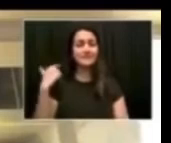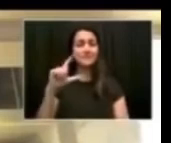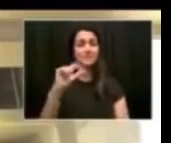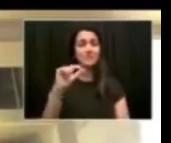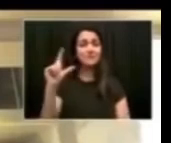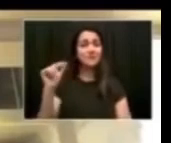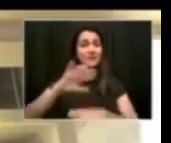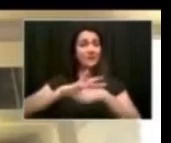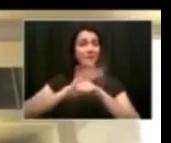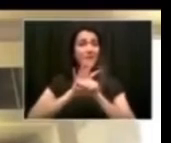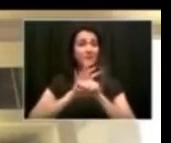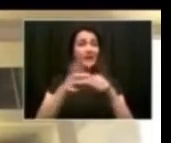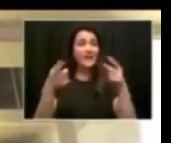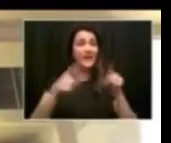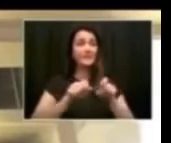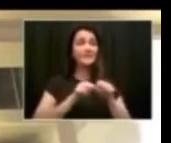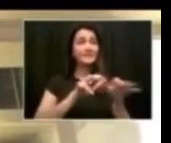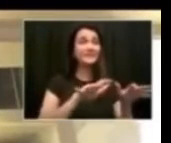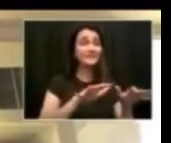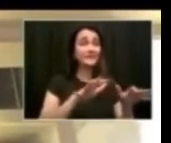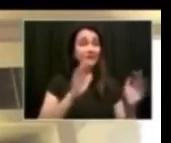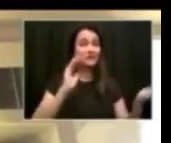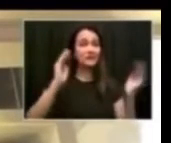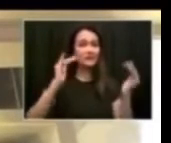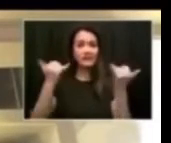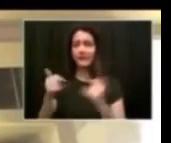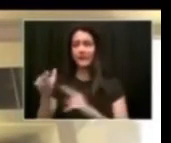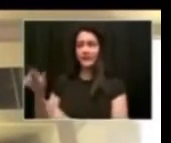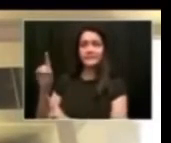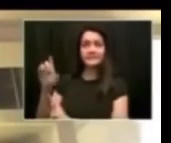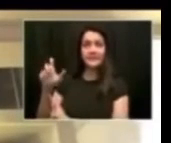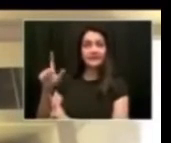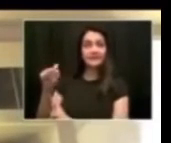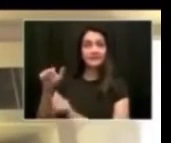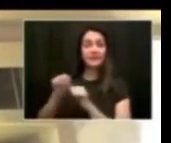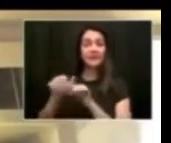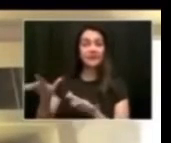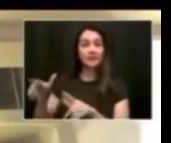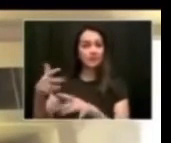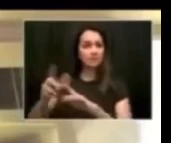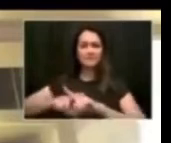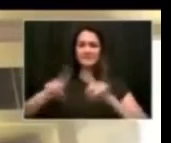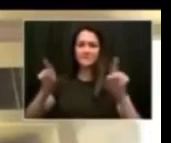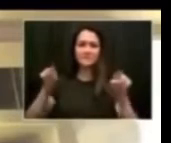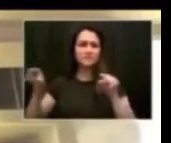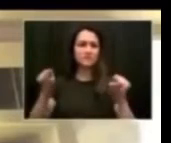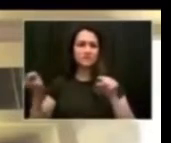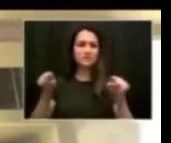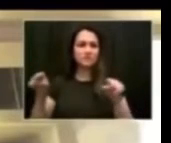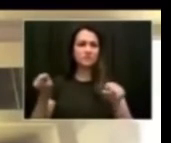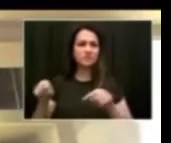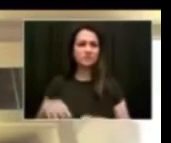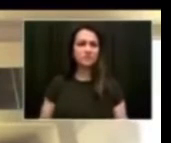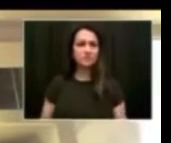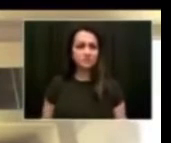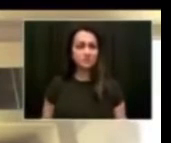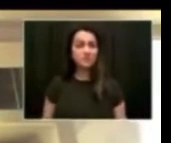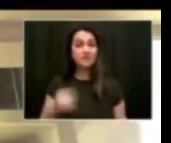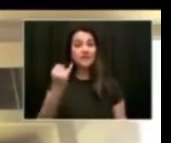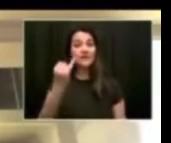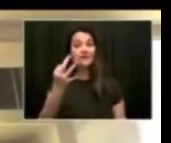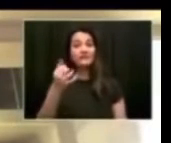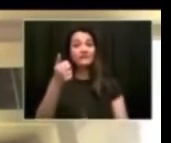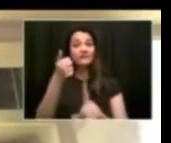be required for a lot of indoor activities and businesses. I'm talking dining, fitness, entertainment,